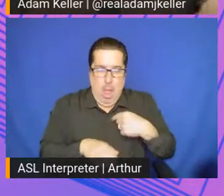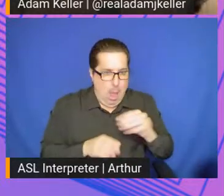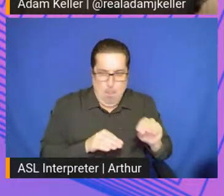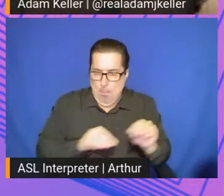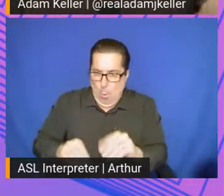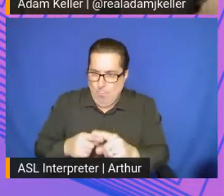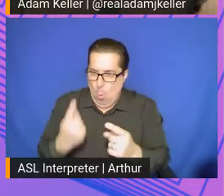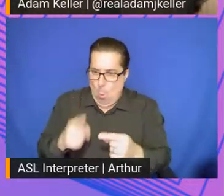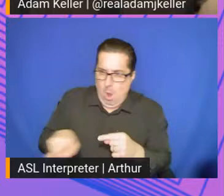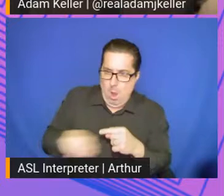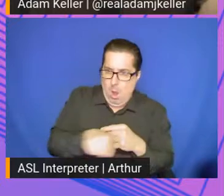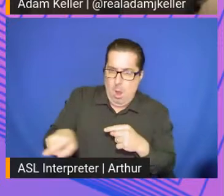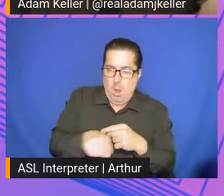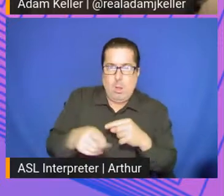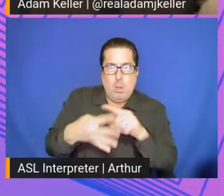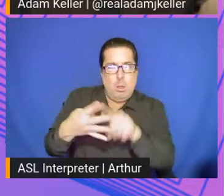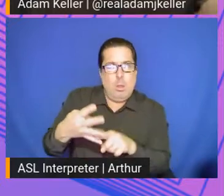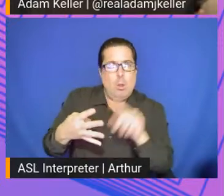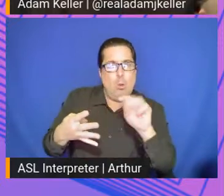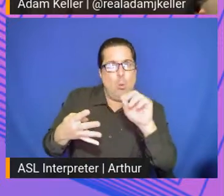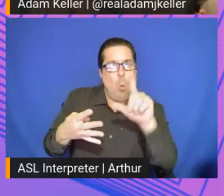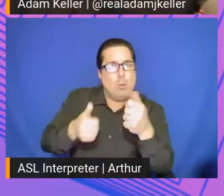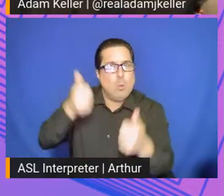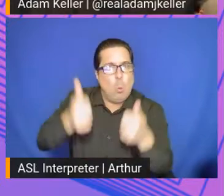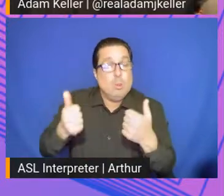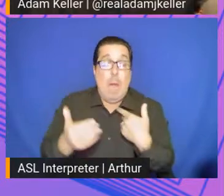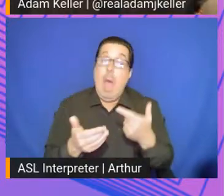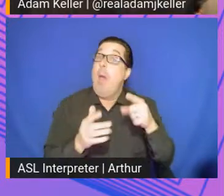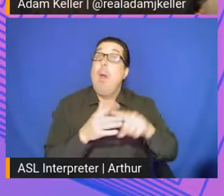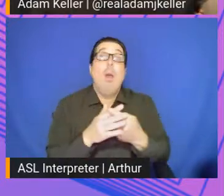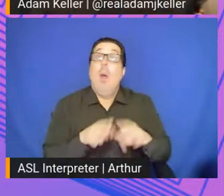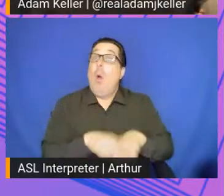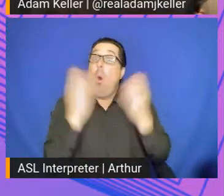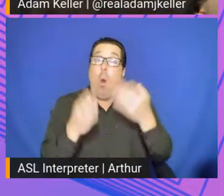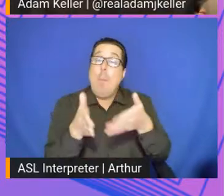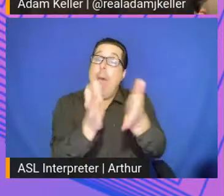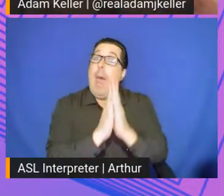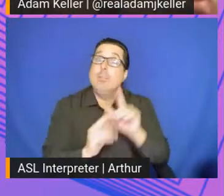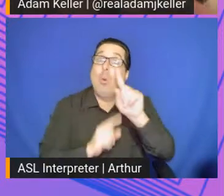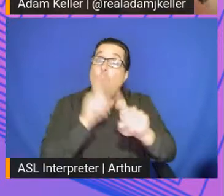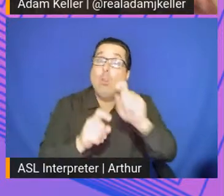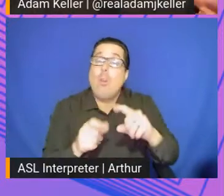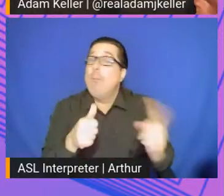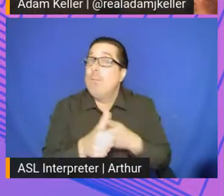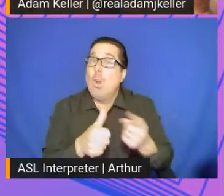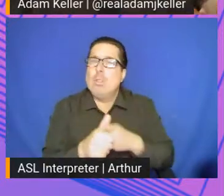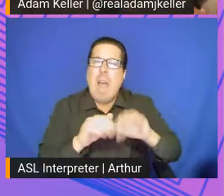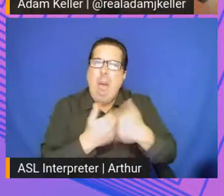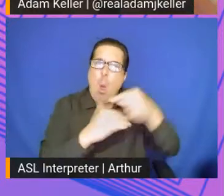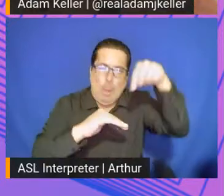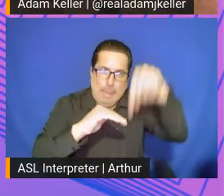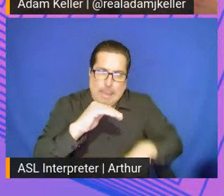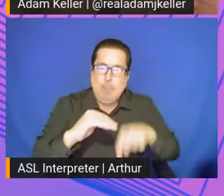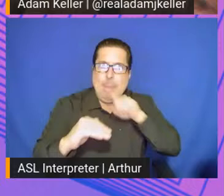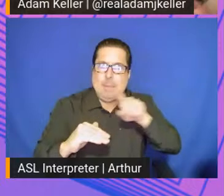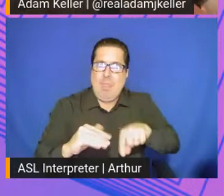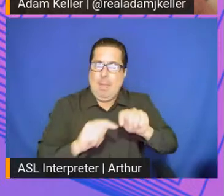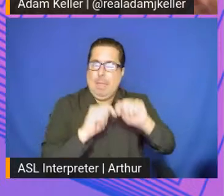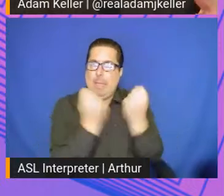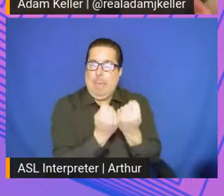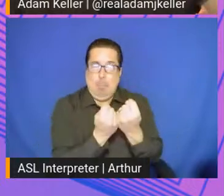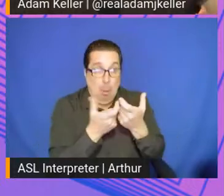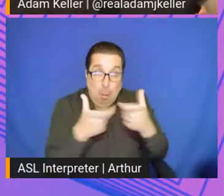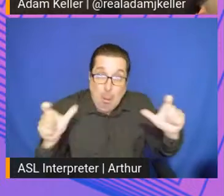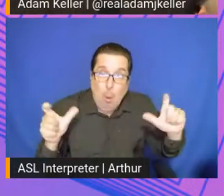I'd like to start by asking some questions. First being, how deep is the team? So understanding